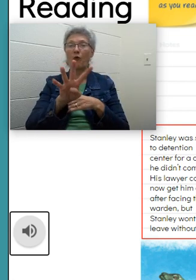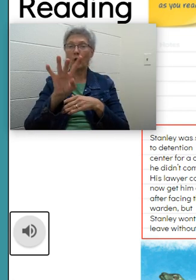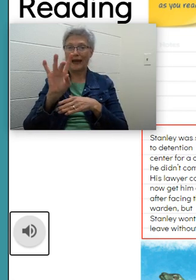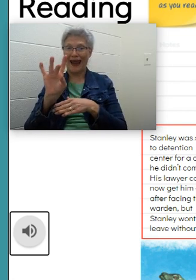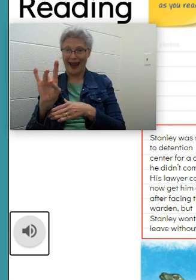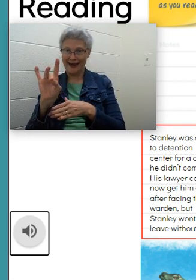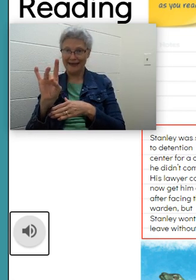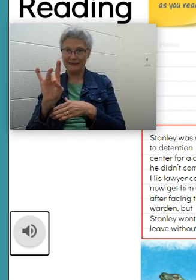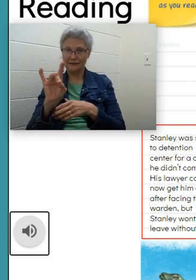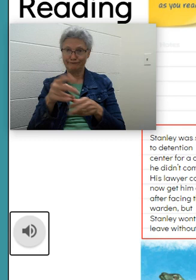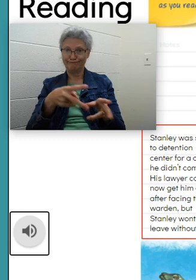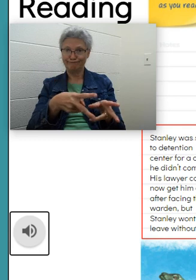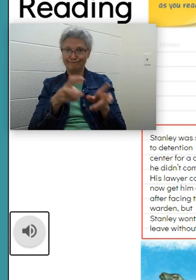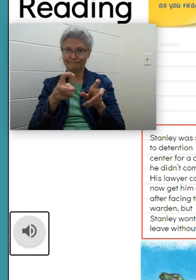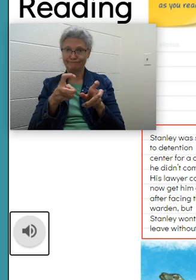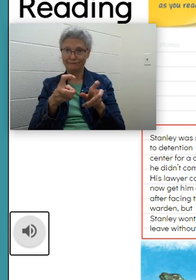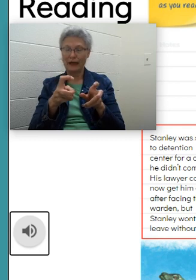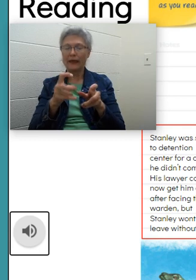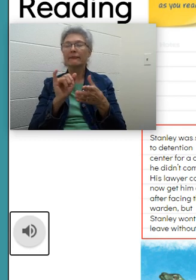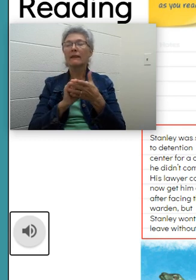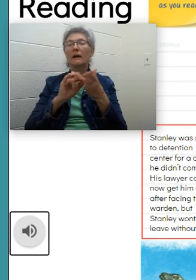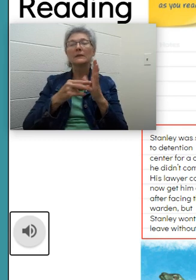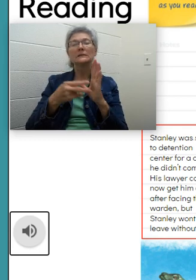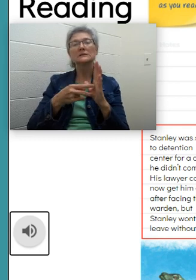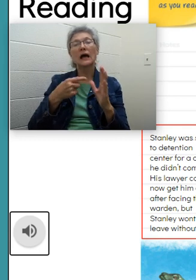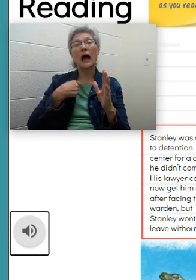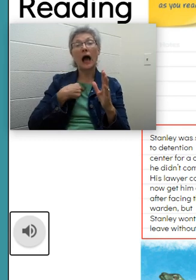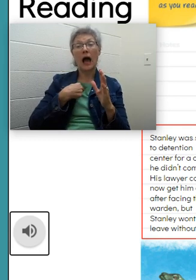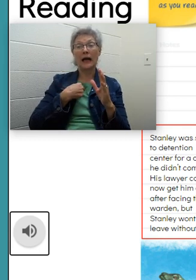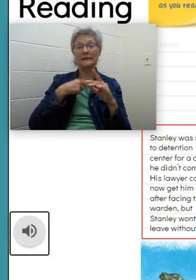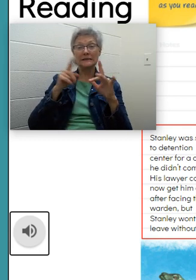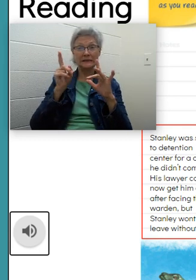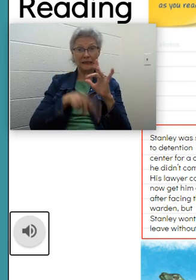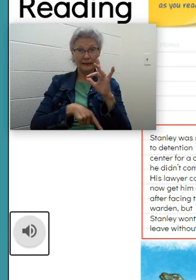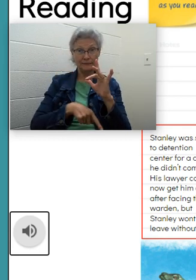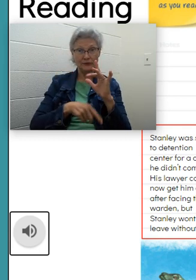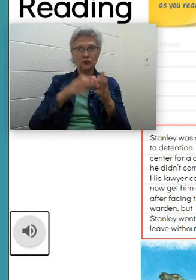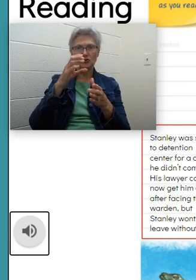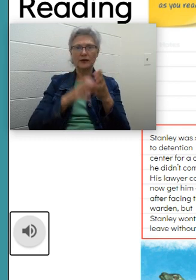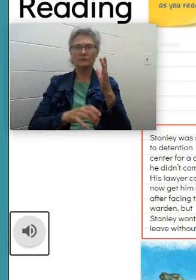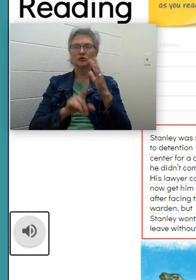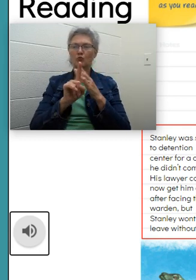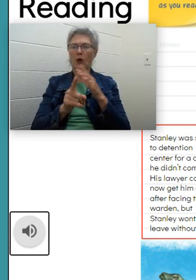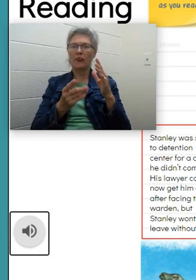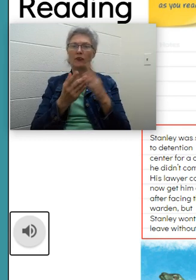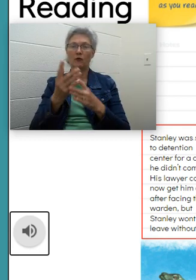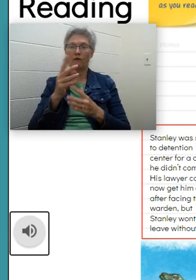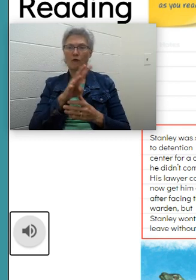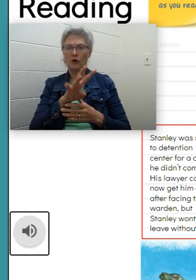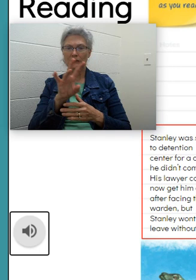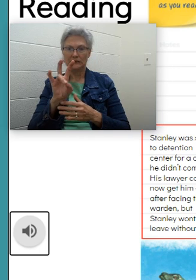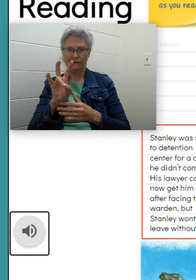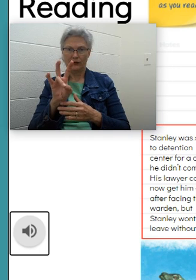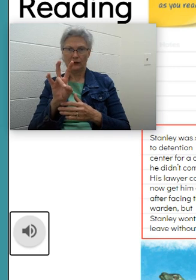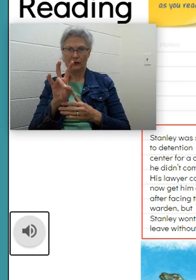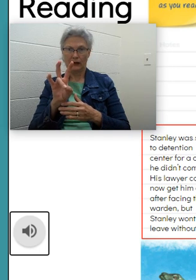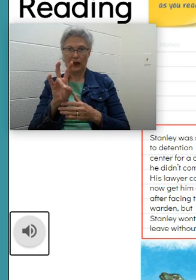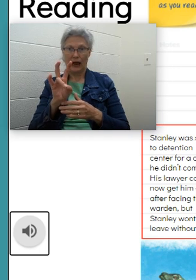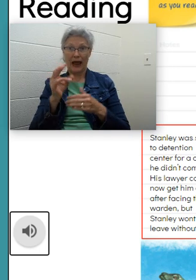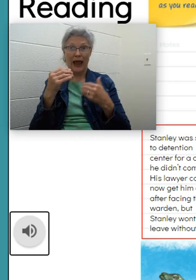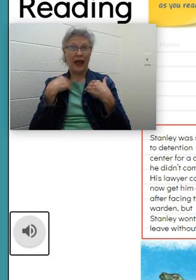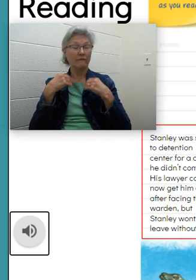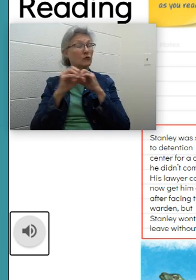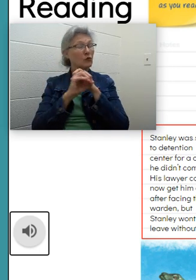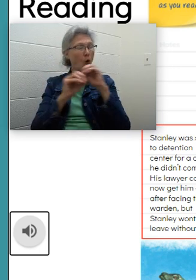chapter 48. So that means I totally skipped chapters 1 through 47, and I have absolutely